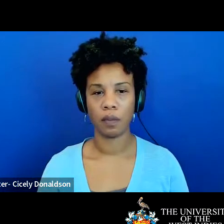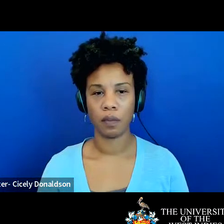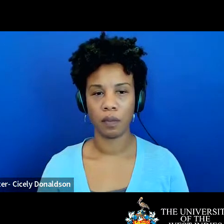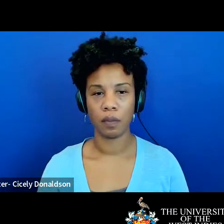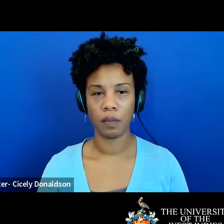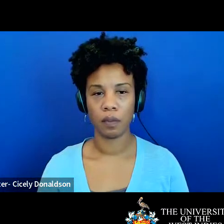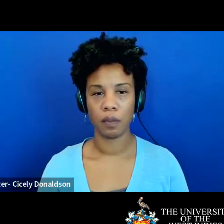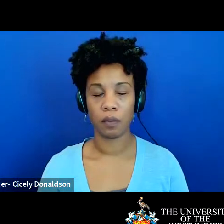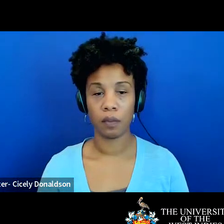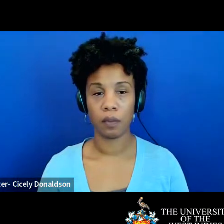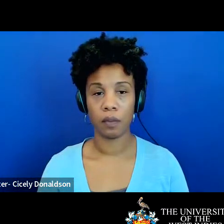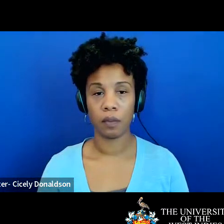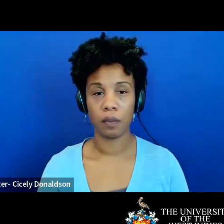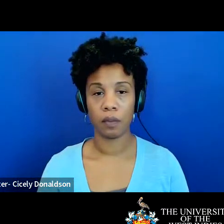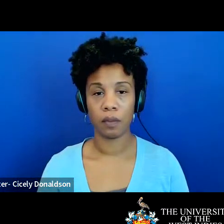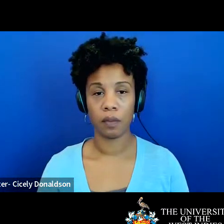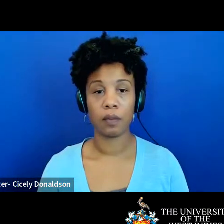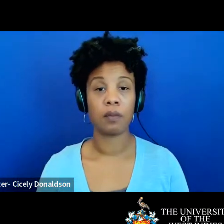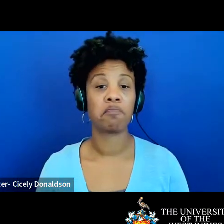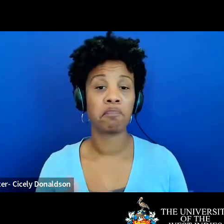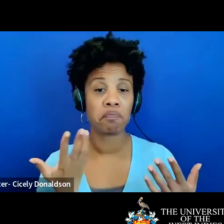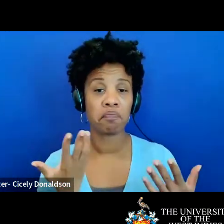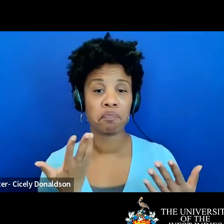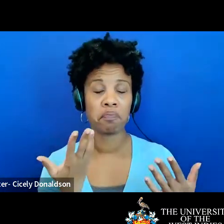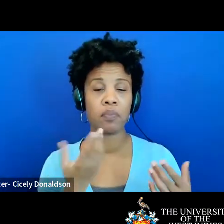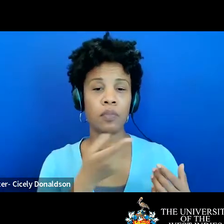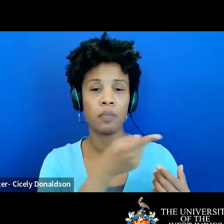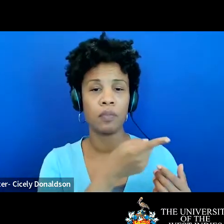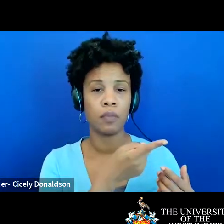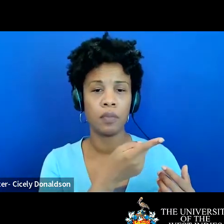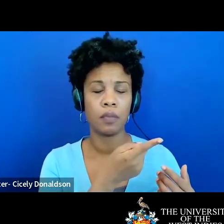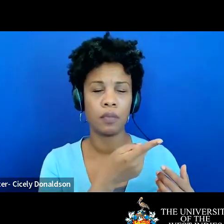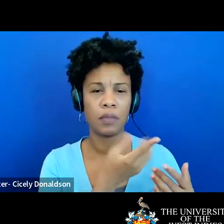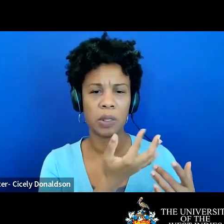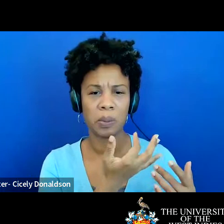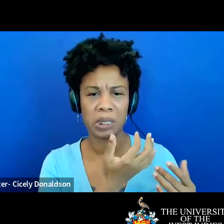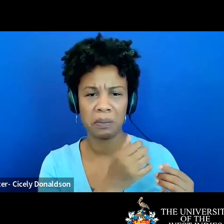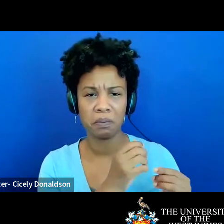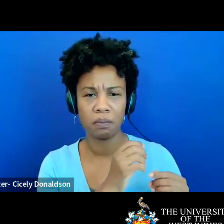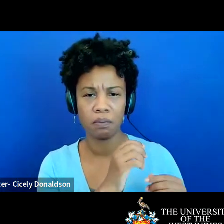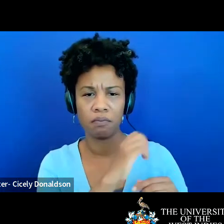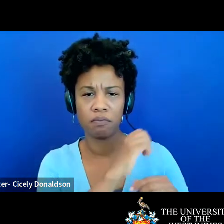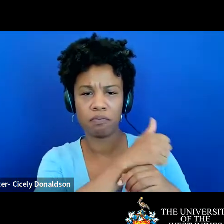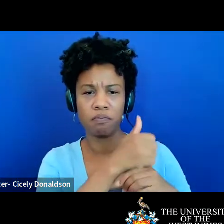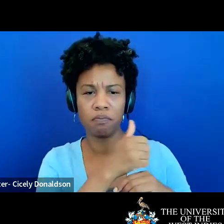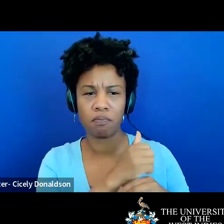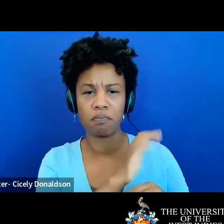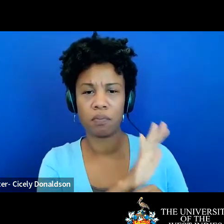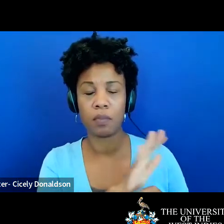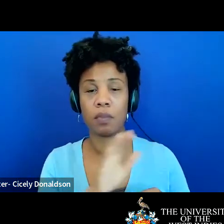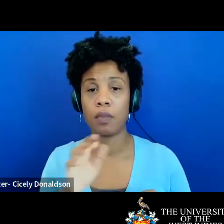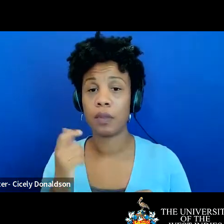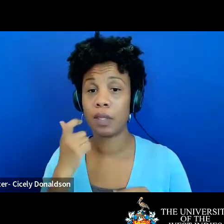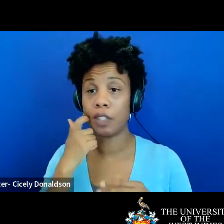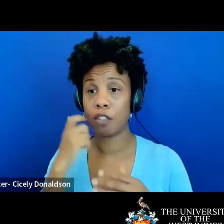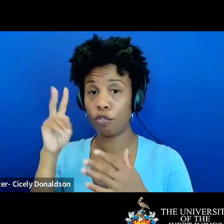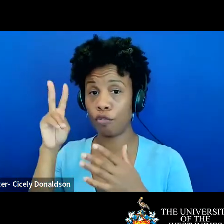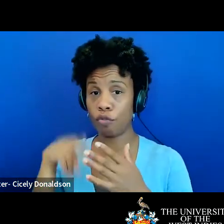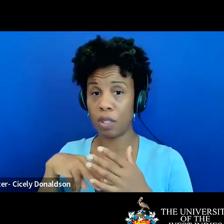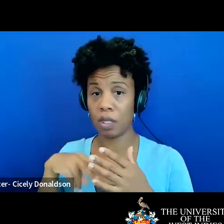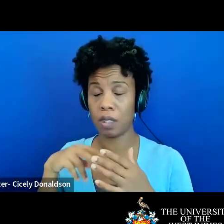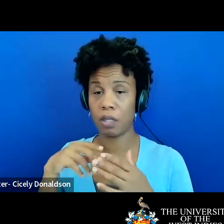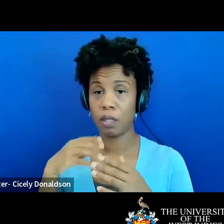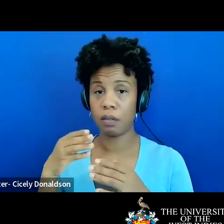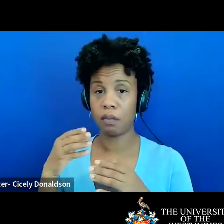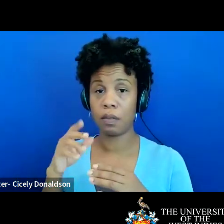While we're waiting, folks, I'm just reading what Dr. Keisha